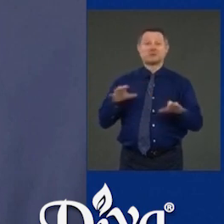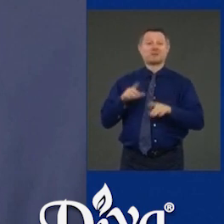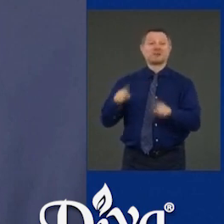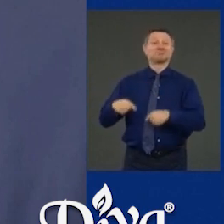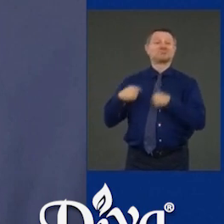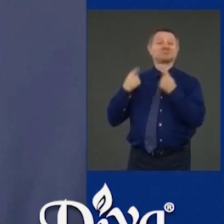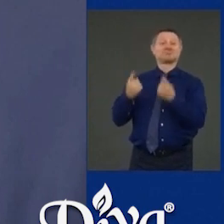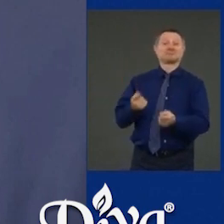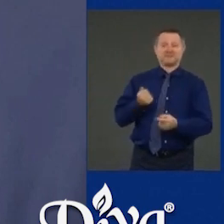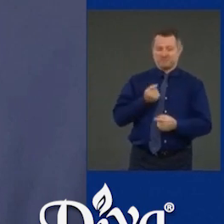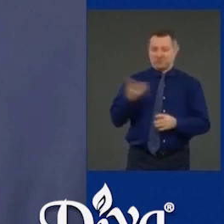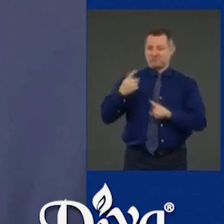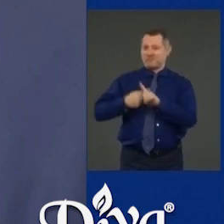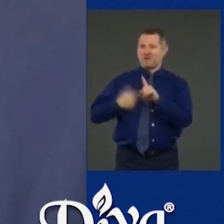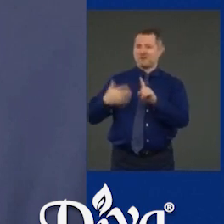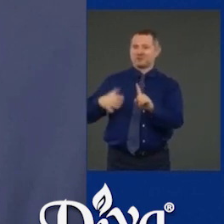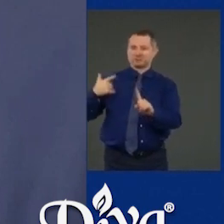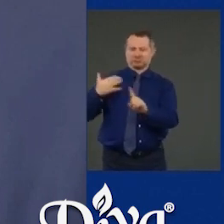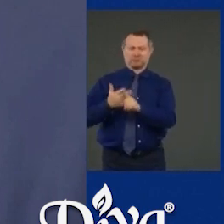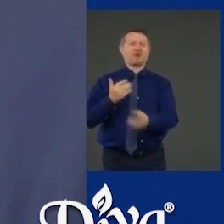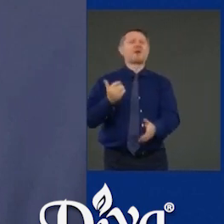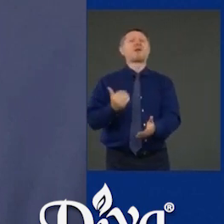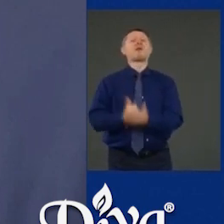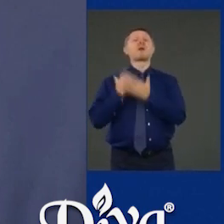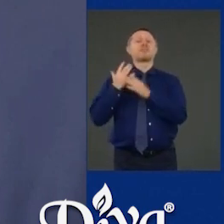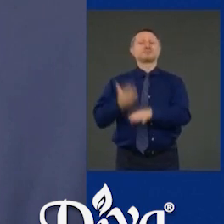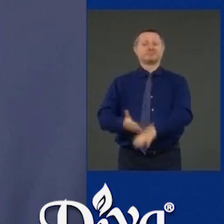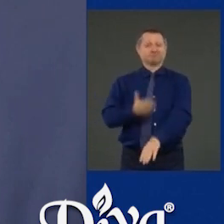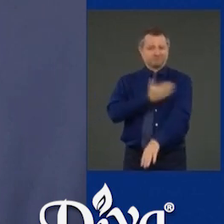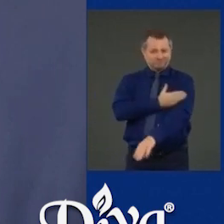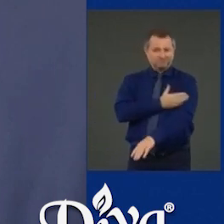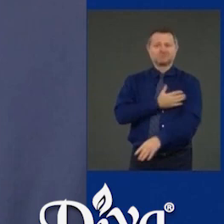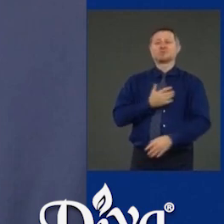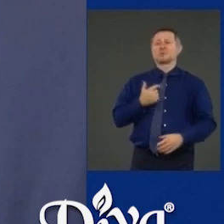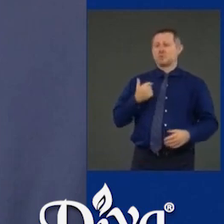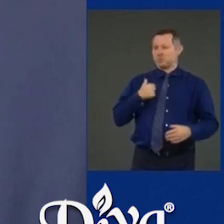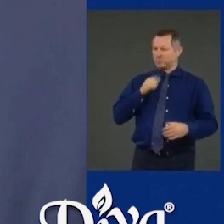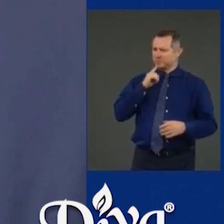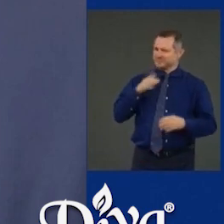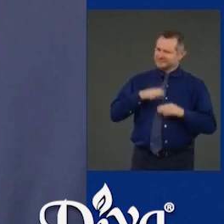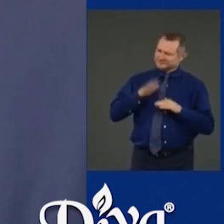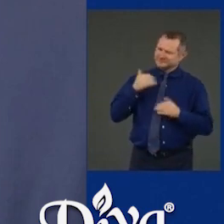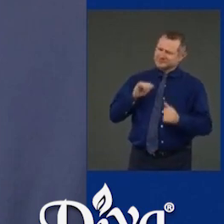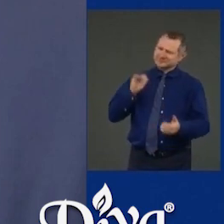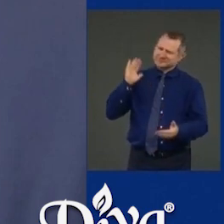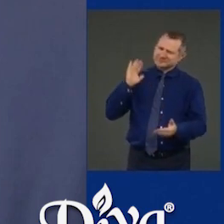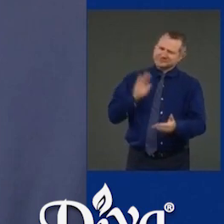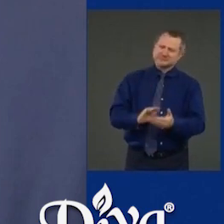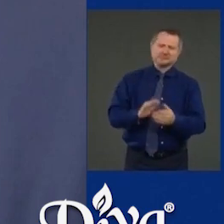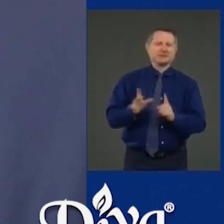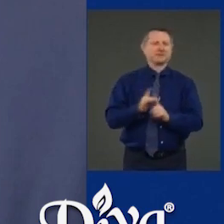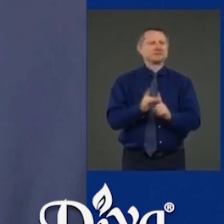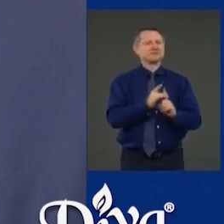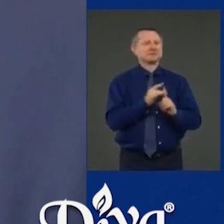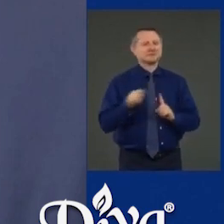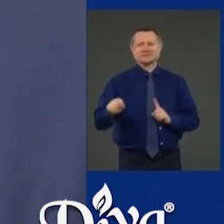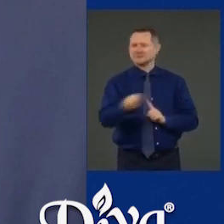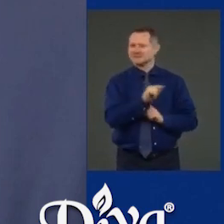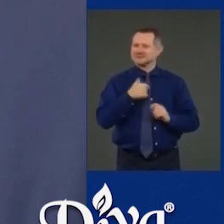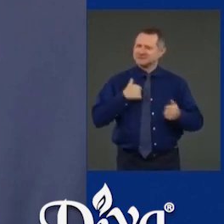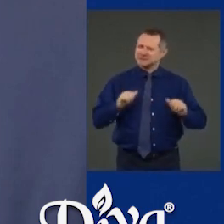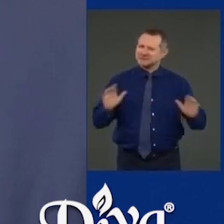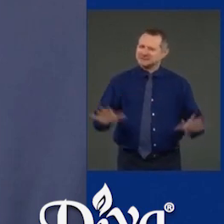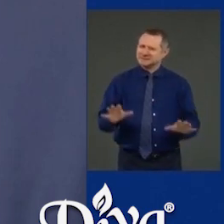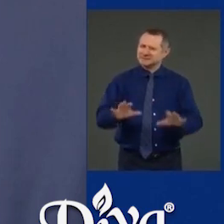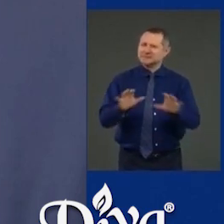few months to bring our positivity rate to less than 3%. And I got to say, I'm blessed to